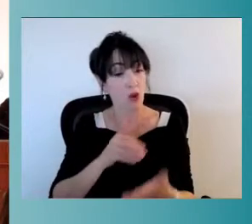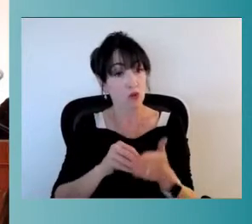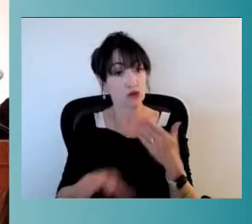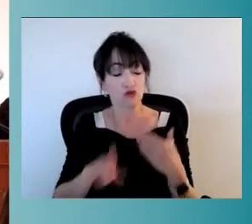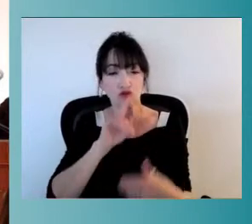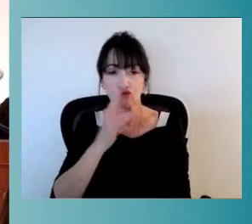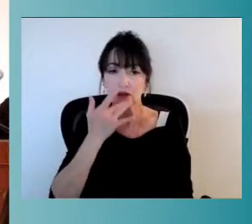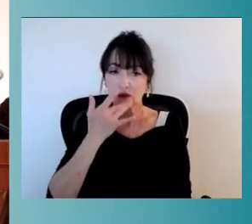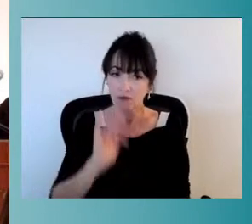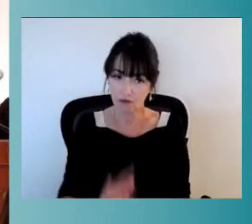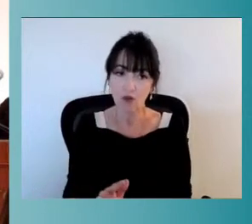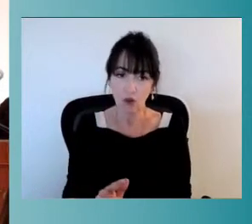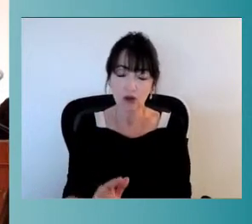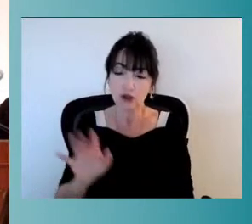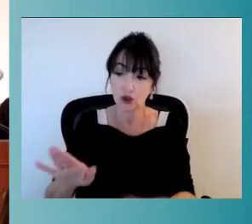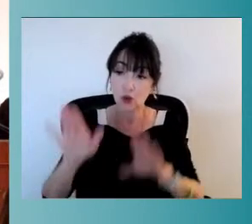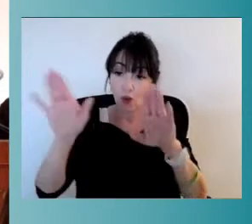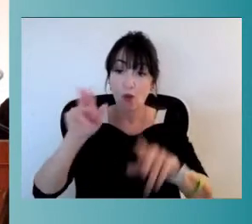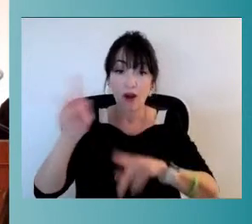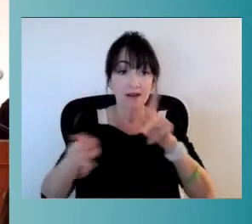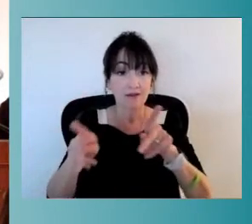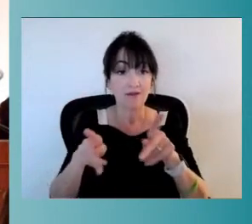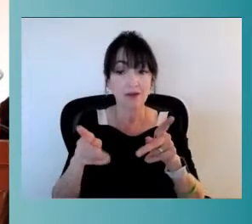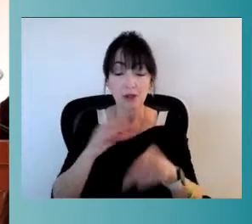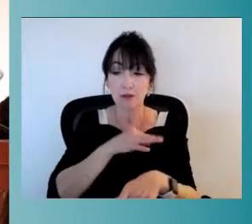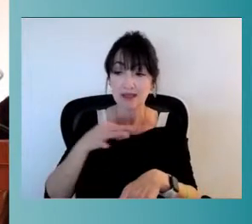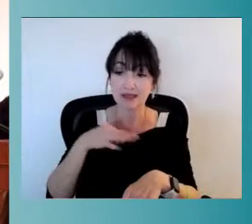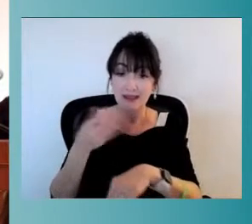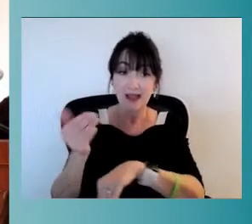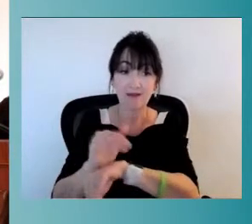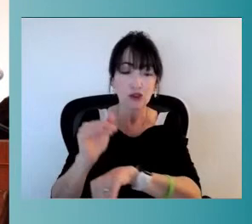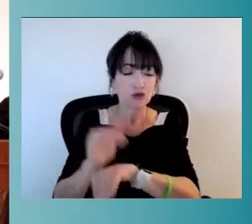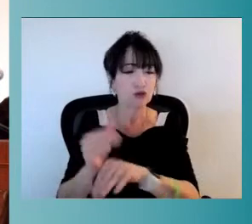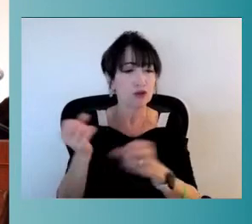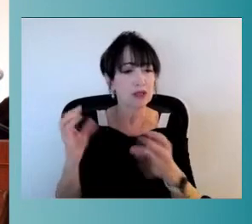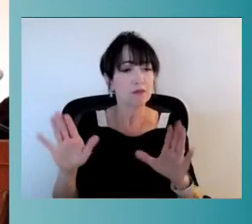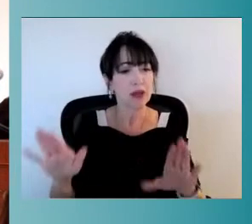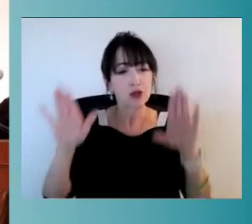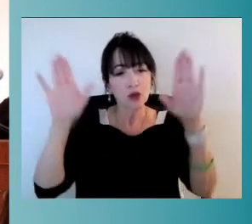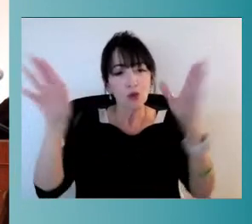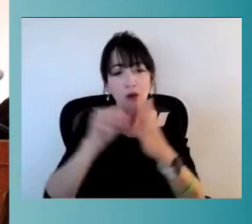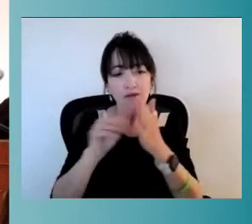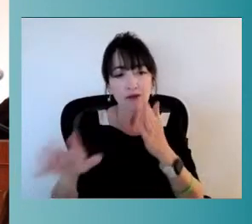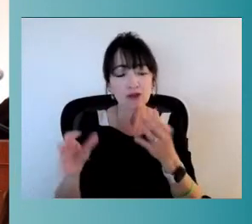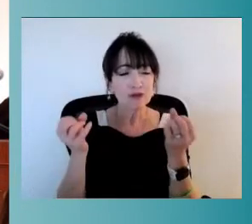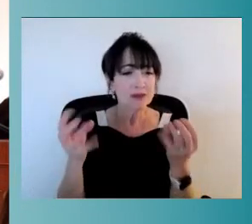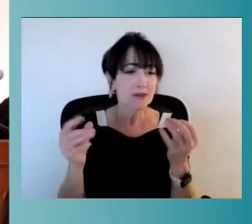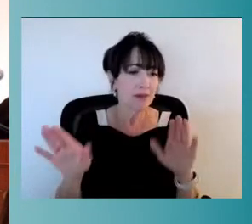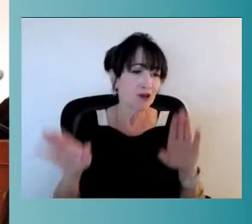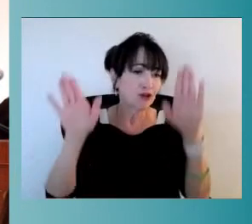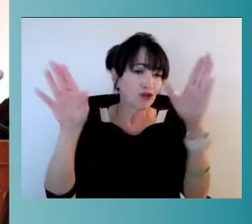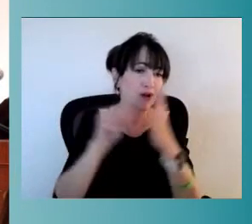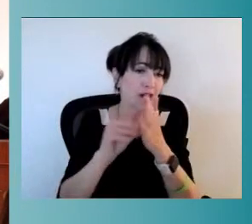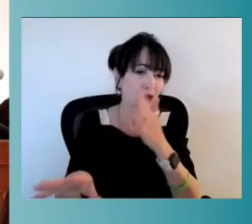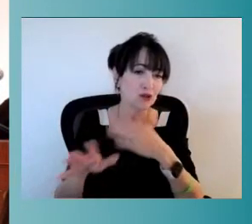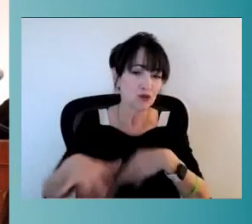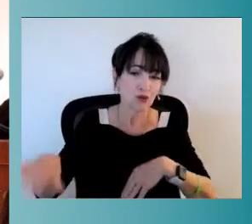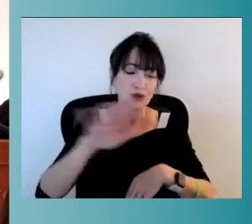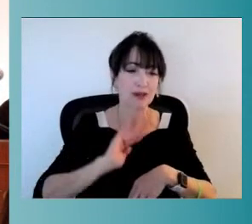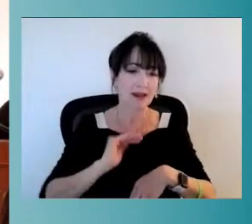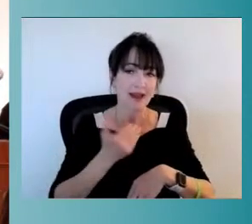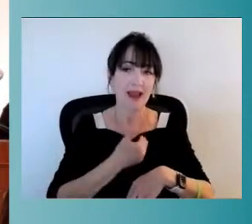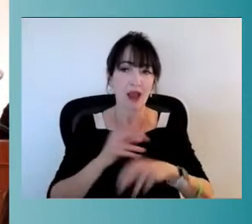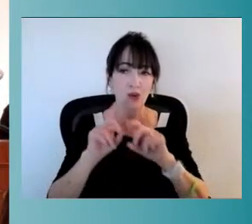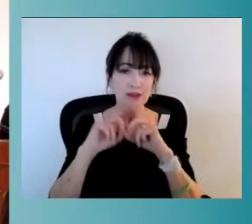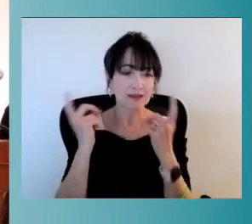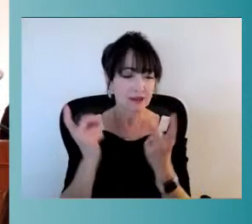our wonderful people here tonight, our staff can really attest. We have so many wonderful students, so many great students right on through our district, but we also have an